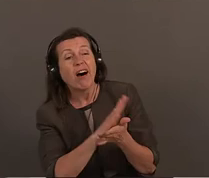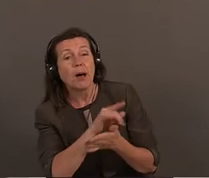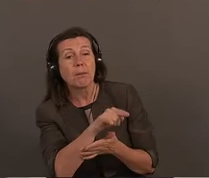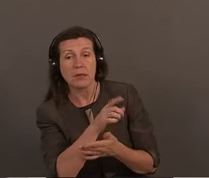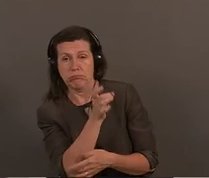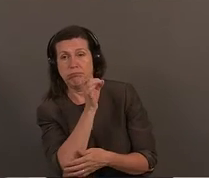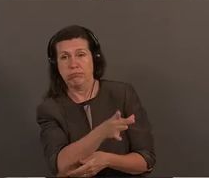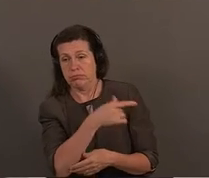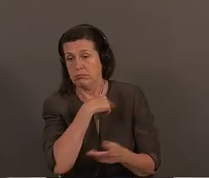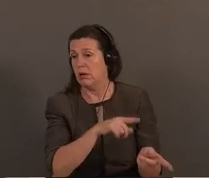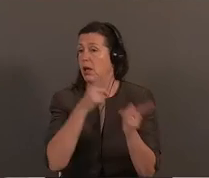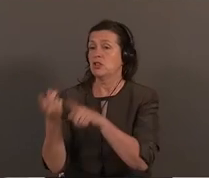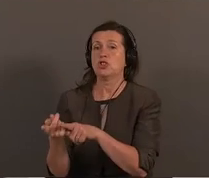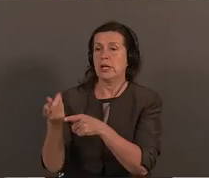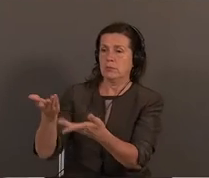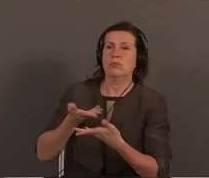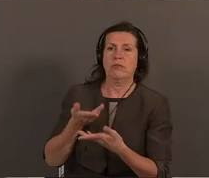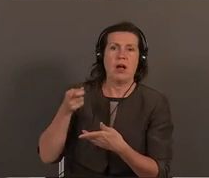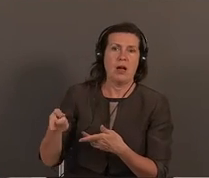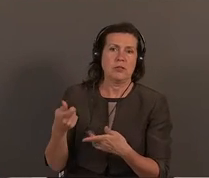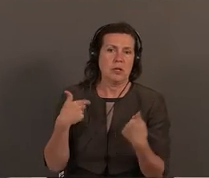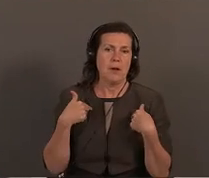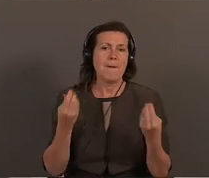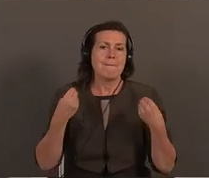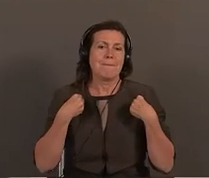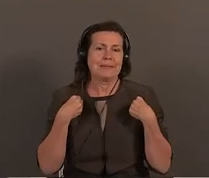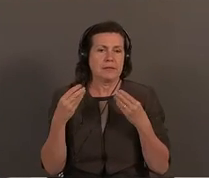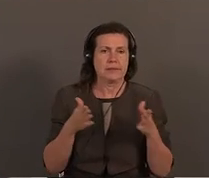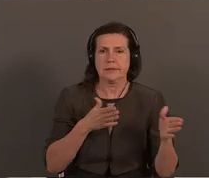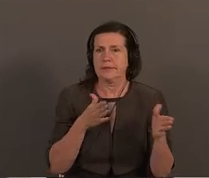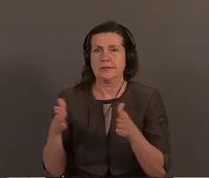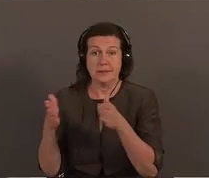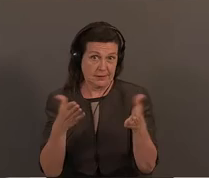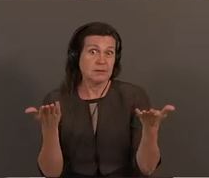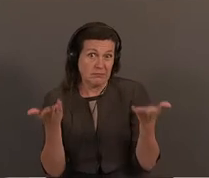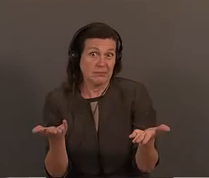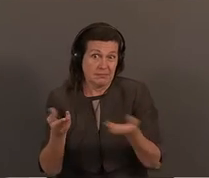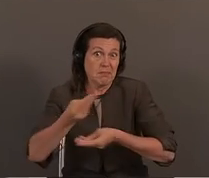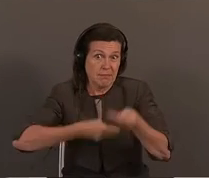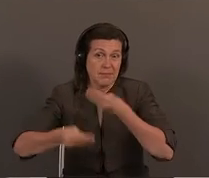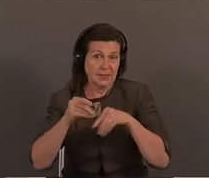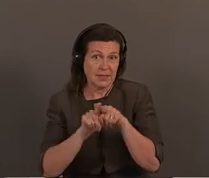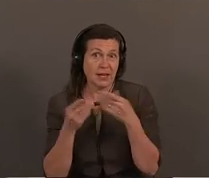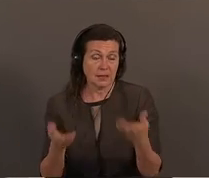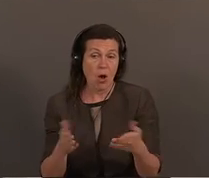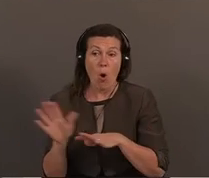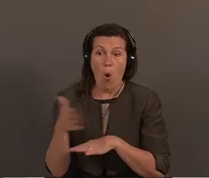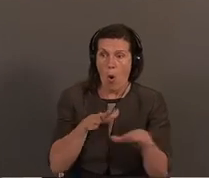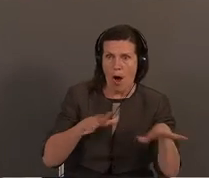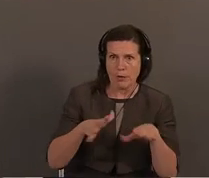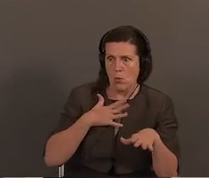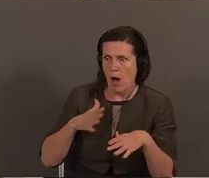be quite happy to get your business. So, you know, that is the reality in the market. I think all operators want to